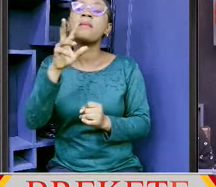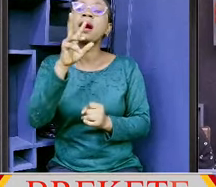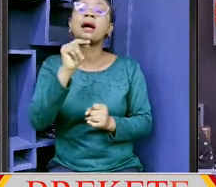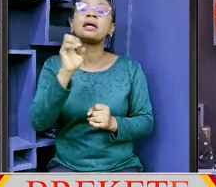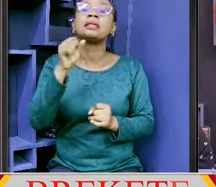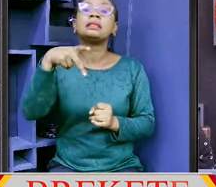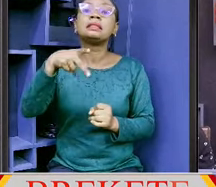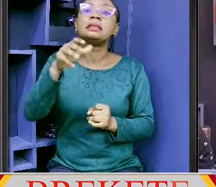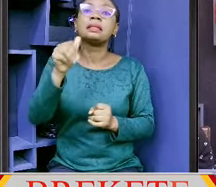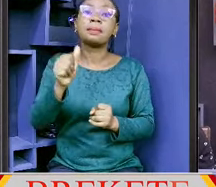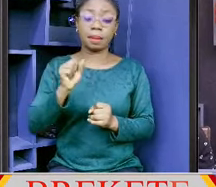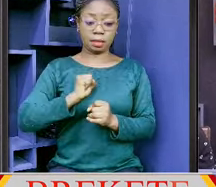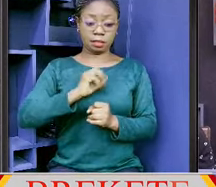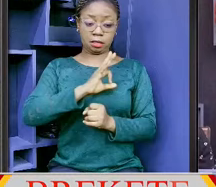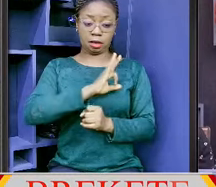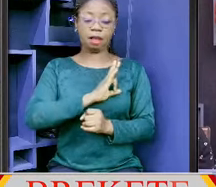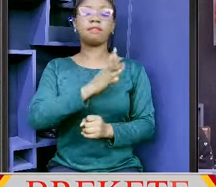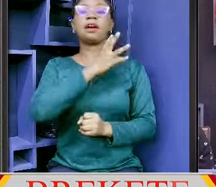job. They shall be everywhere.